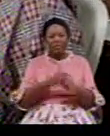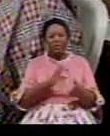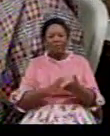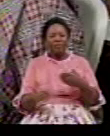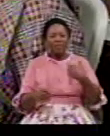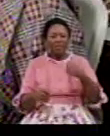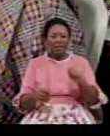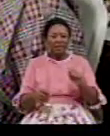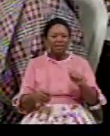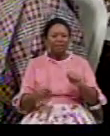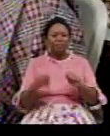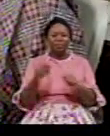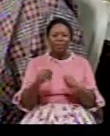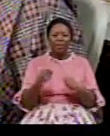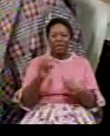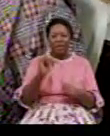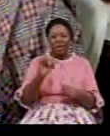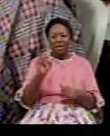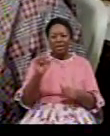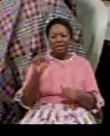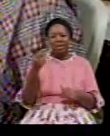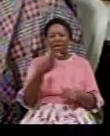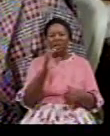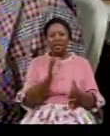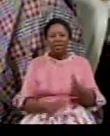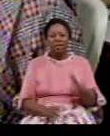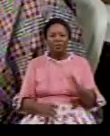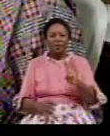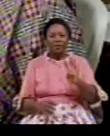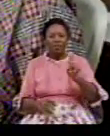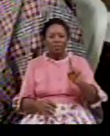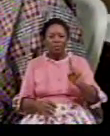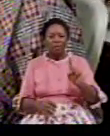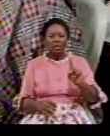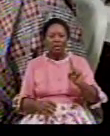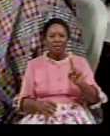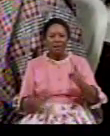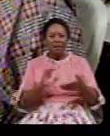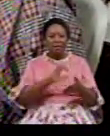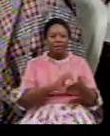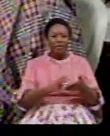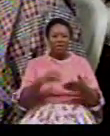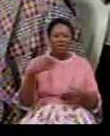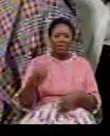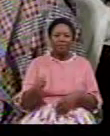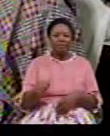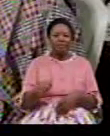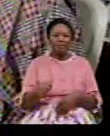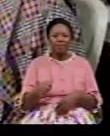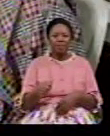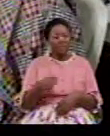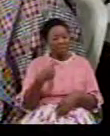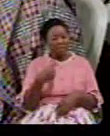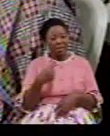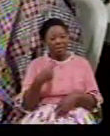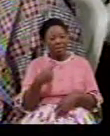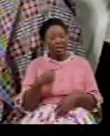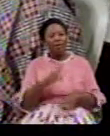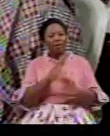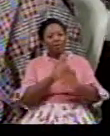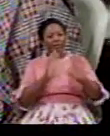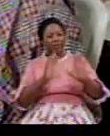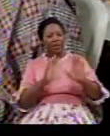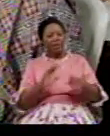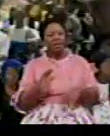you restoration. Restore unto me the joy of thy